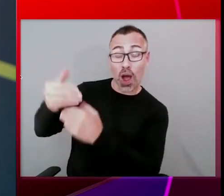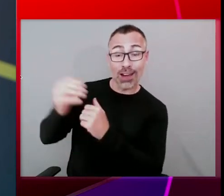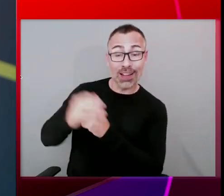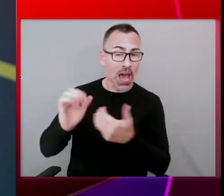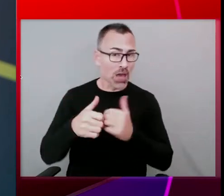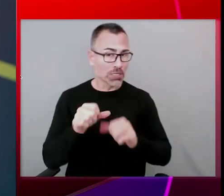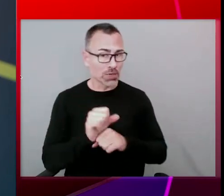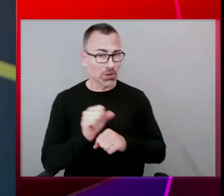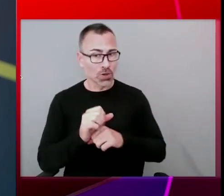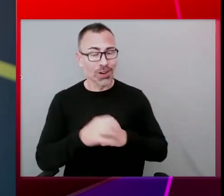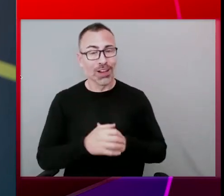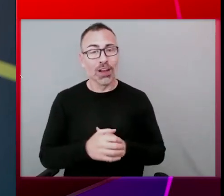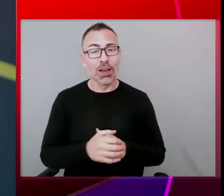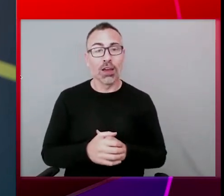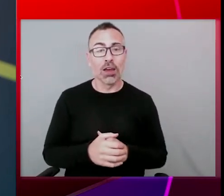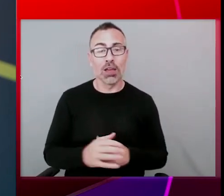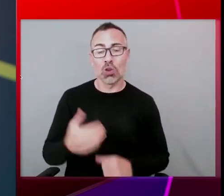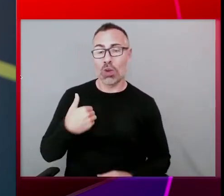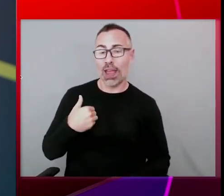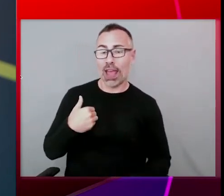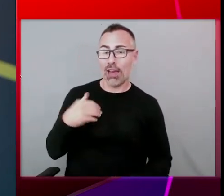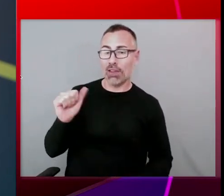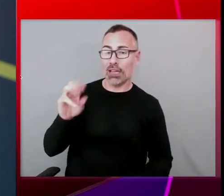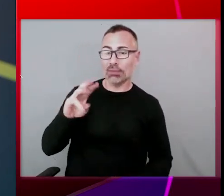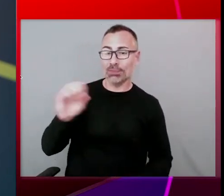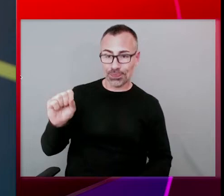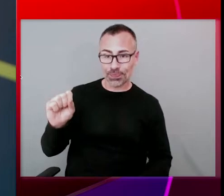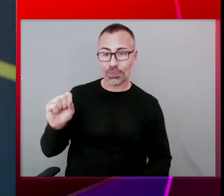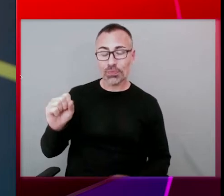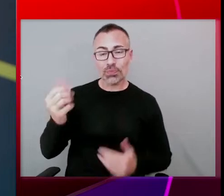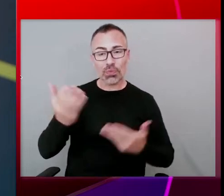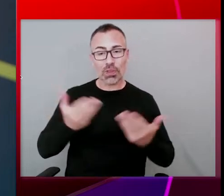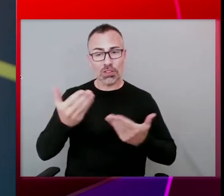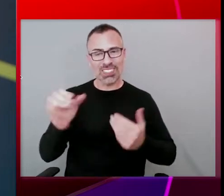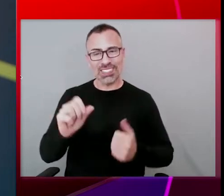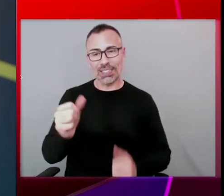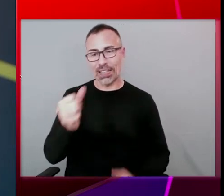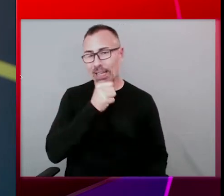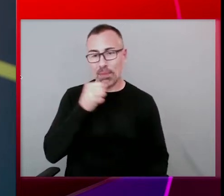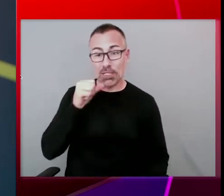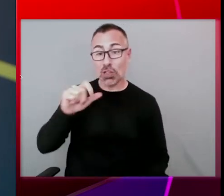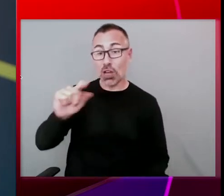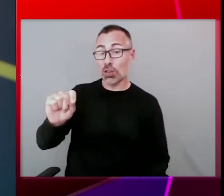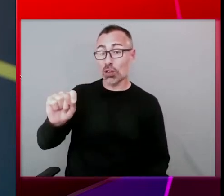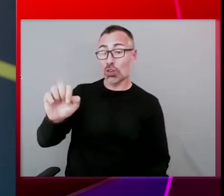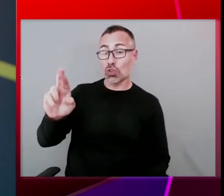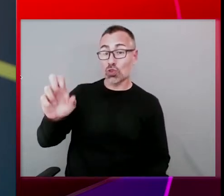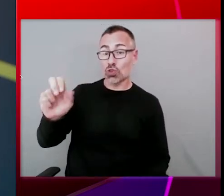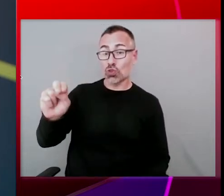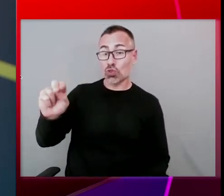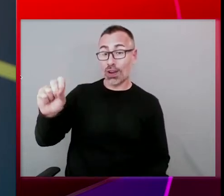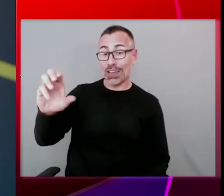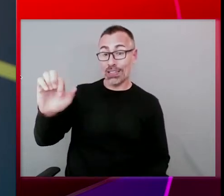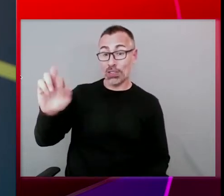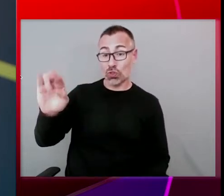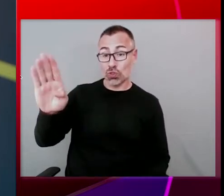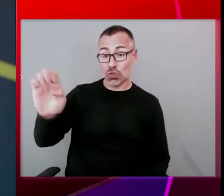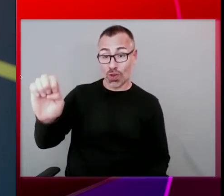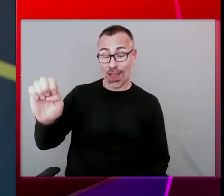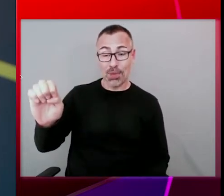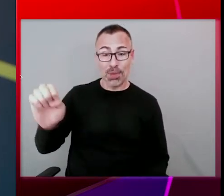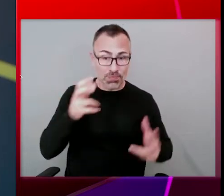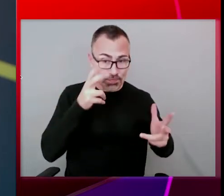have AWS services like Amazon Transcribe that takes the audio file, translates it